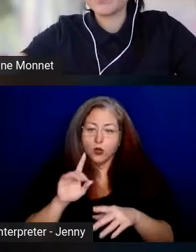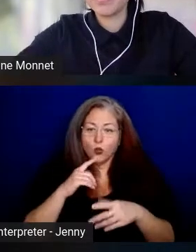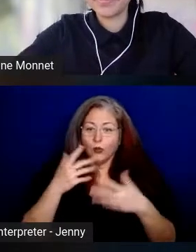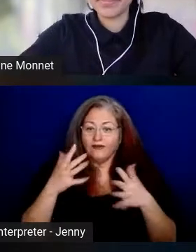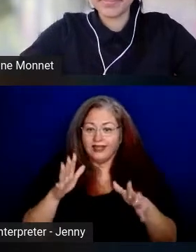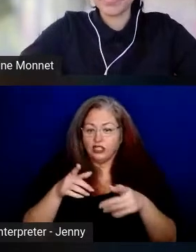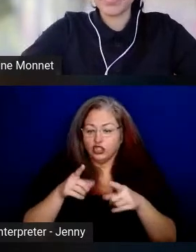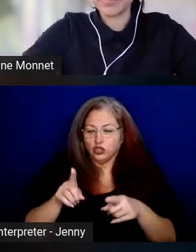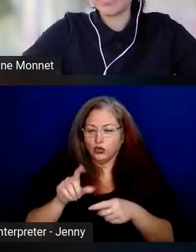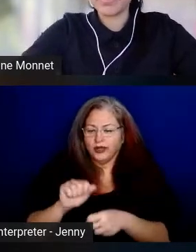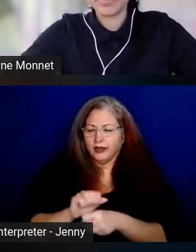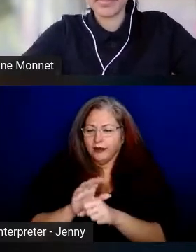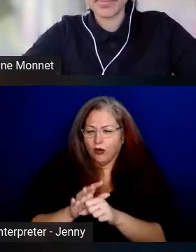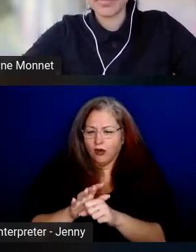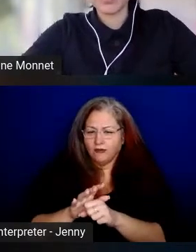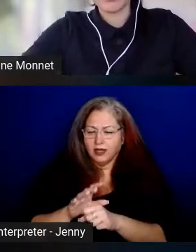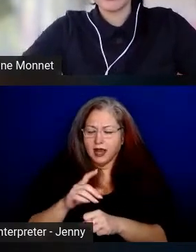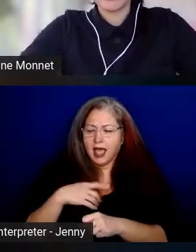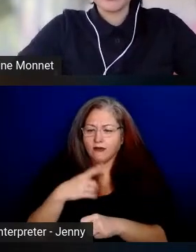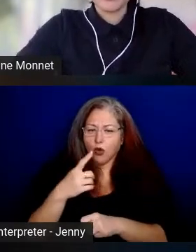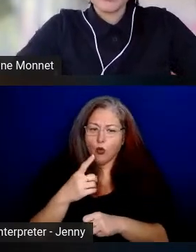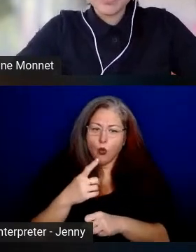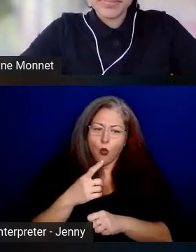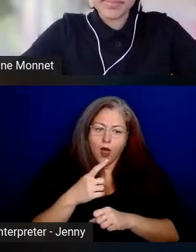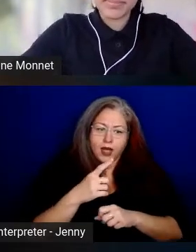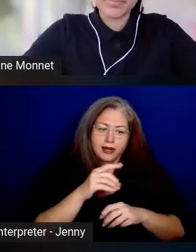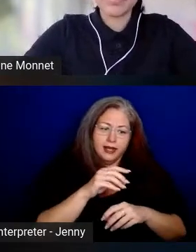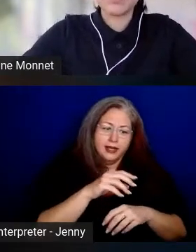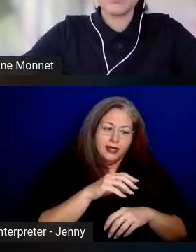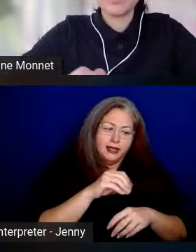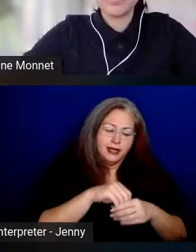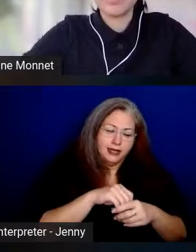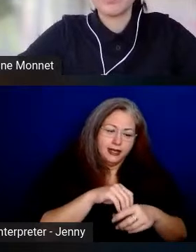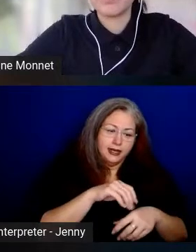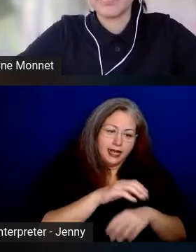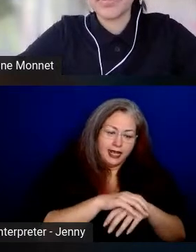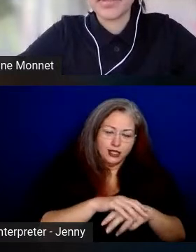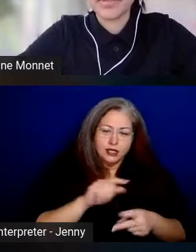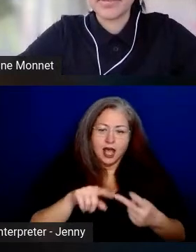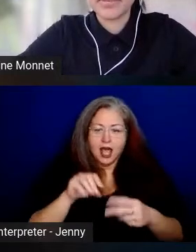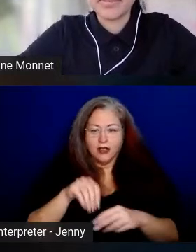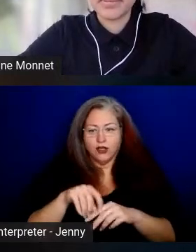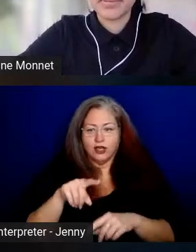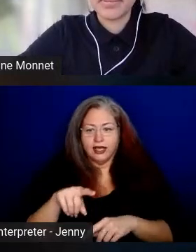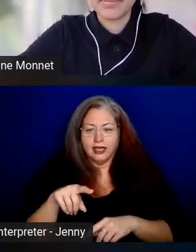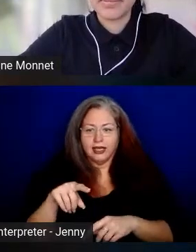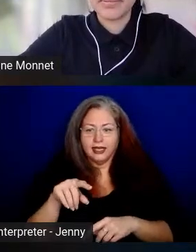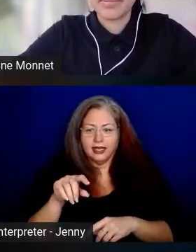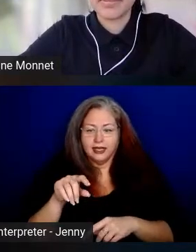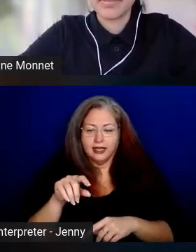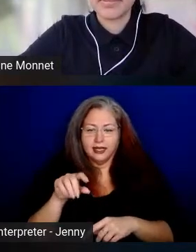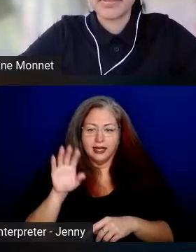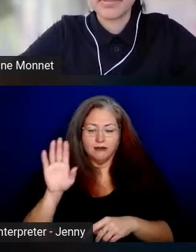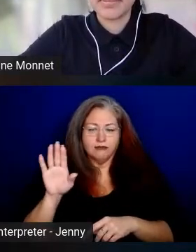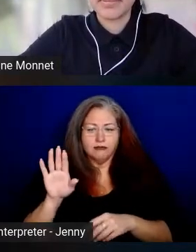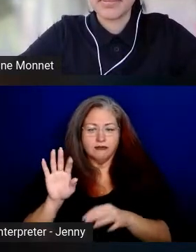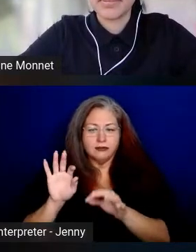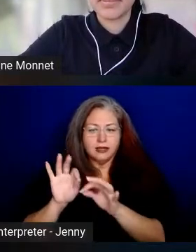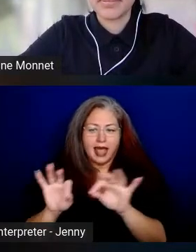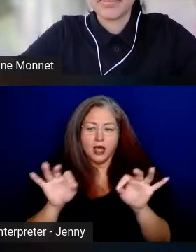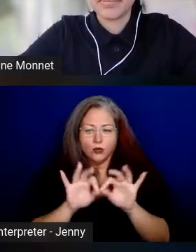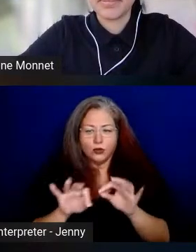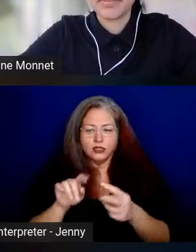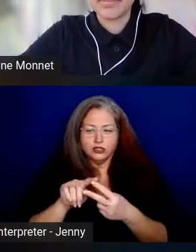And of course, there's a version in English in Anishinaabewaywin. And then there's a version completely in Anishinaabewaywin. So that